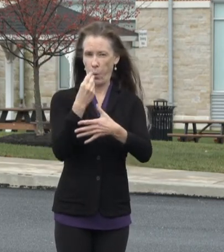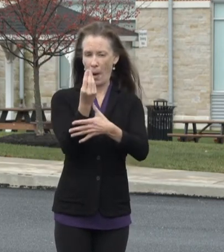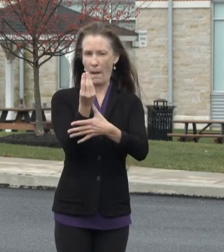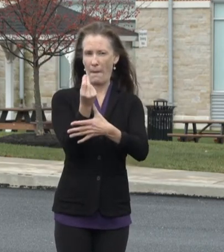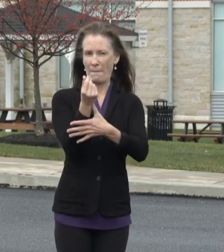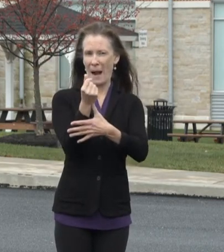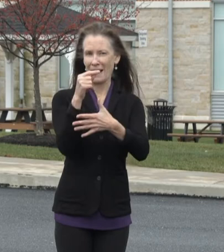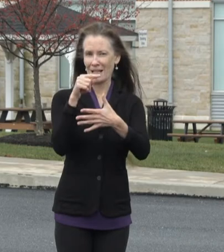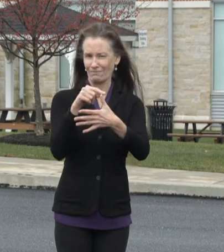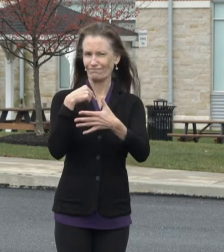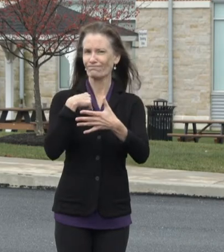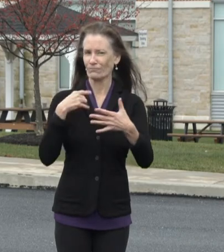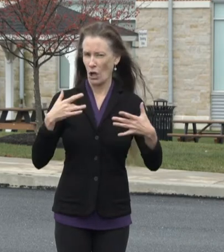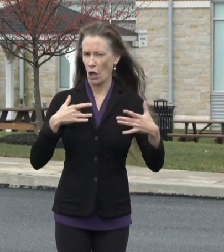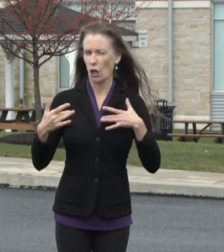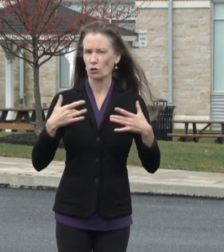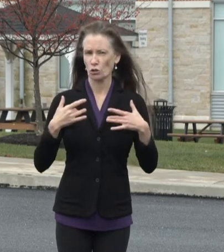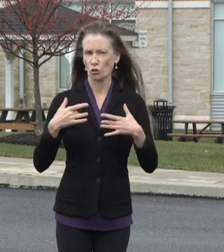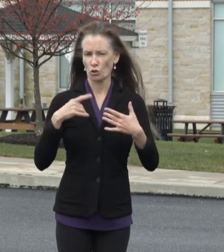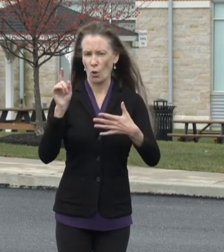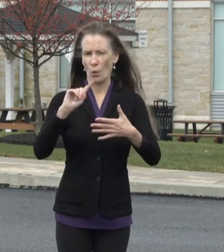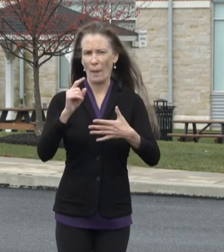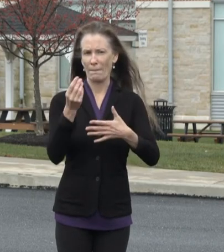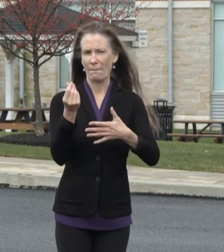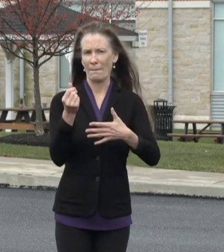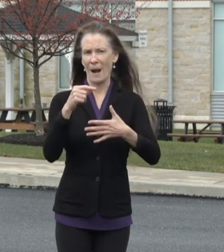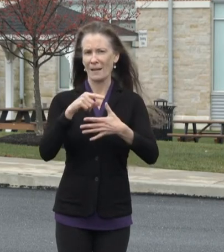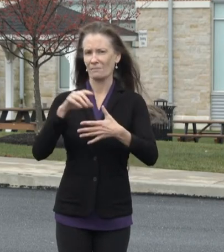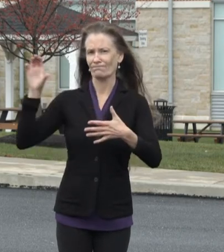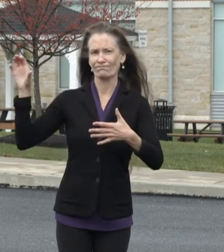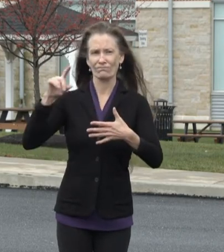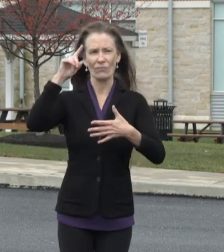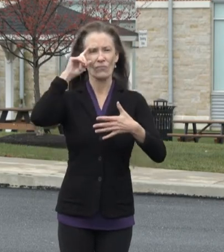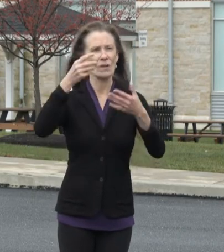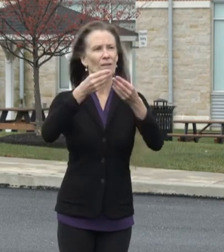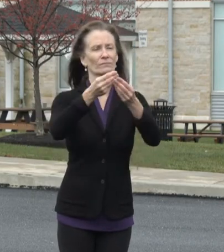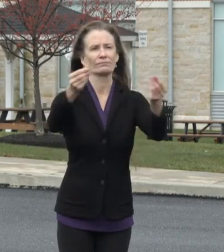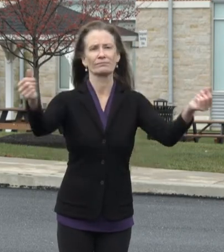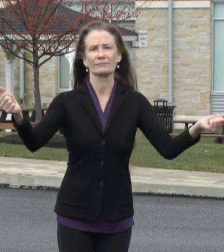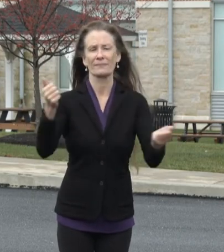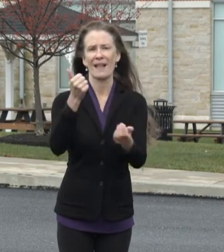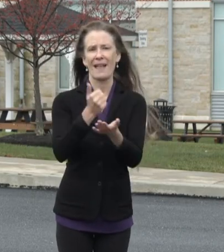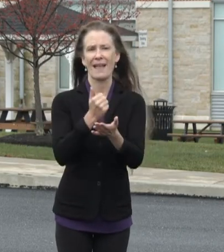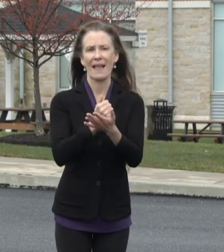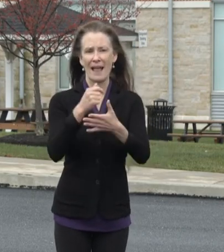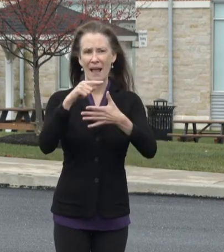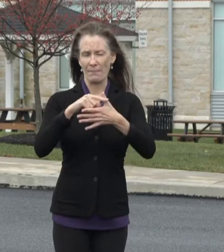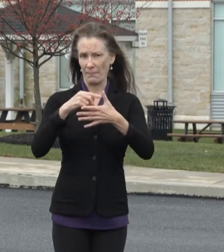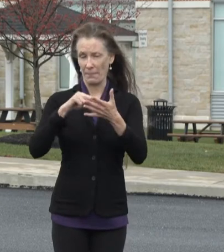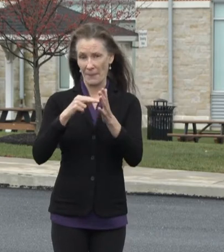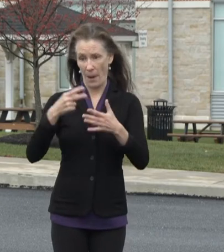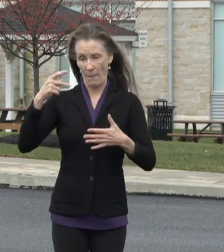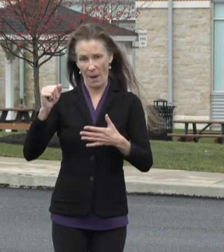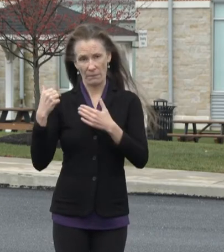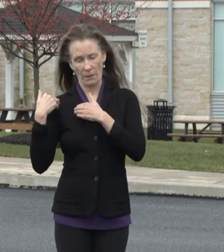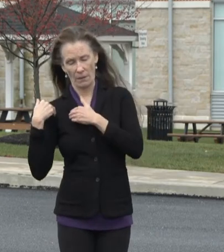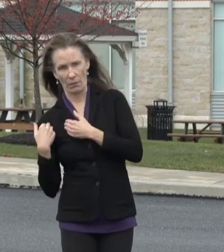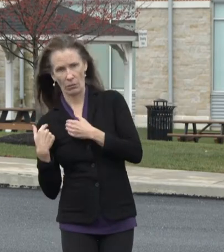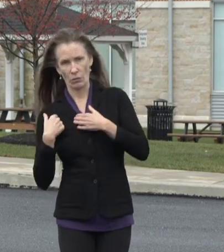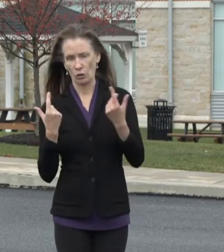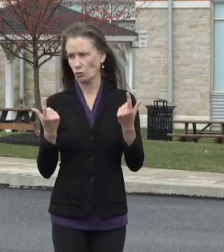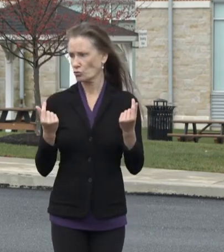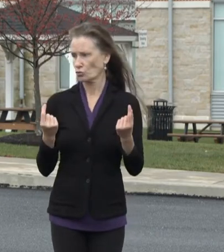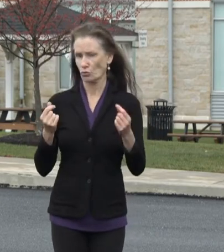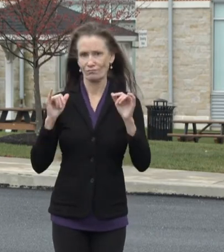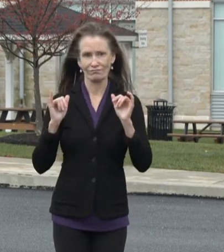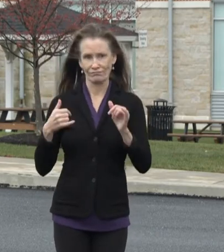consideration is one of the things that obviously more financial burden to the state to be able to maintain a National Guard status under